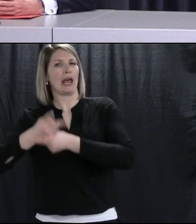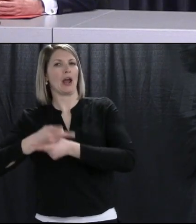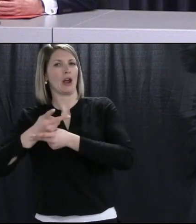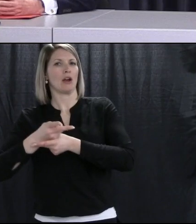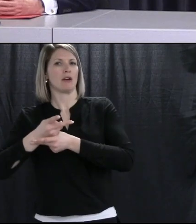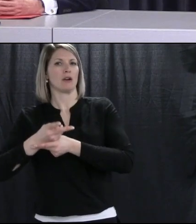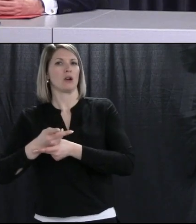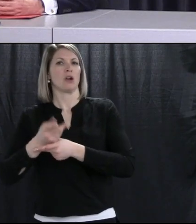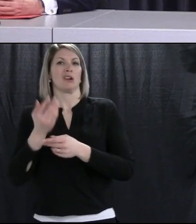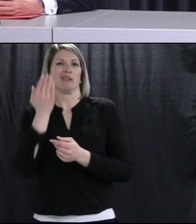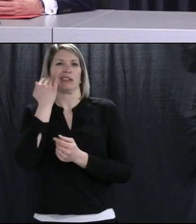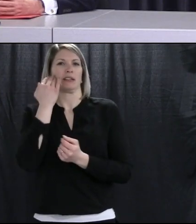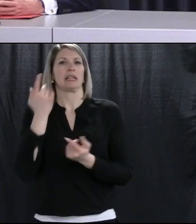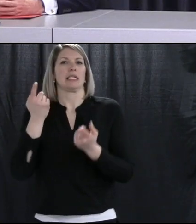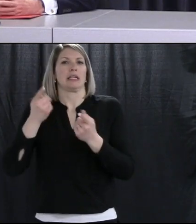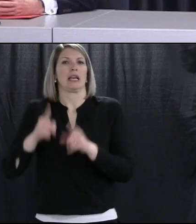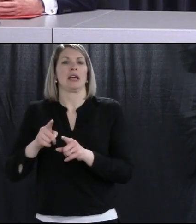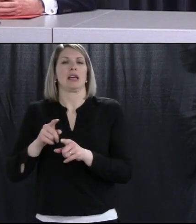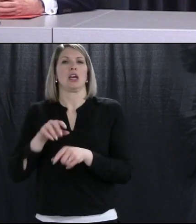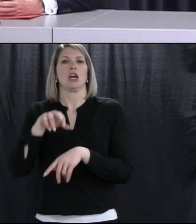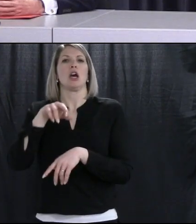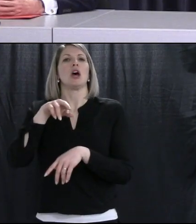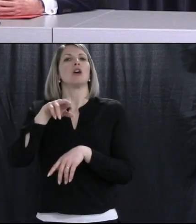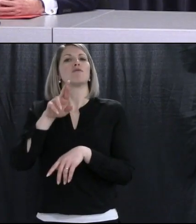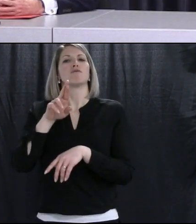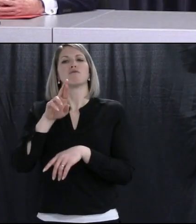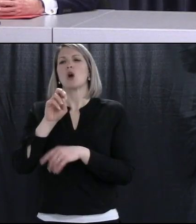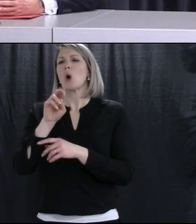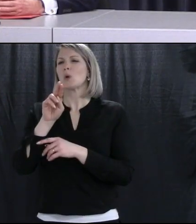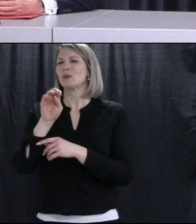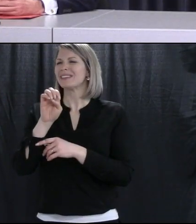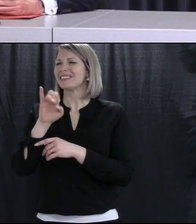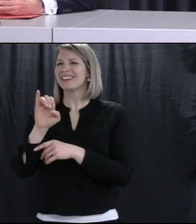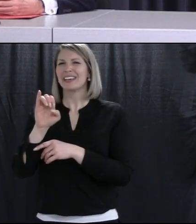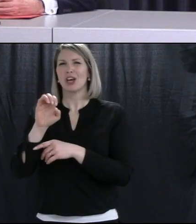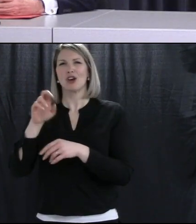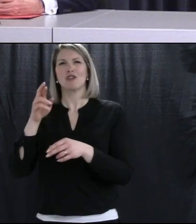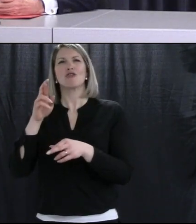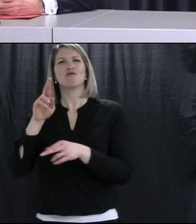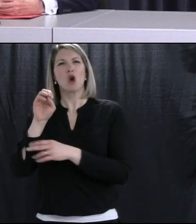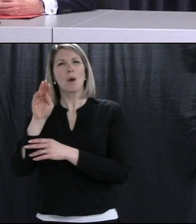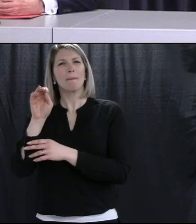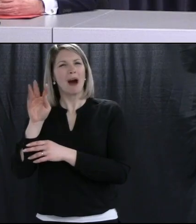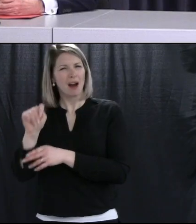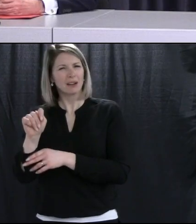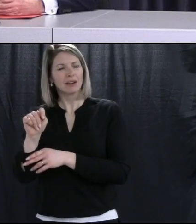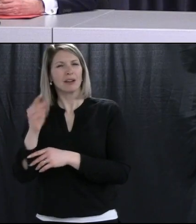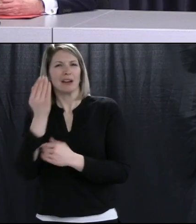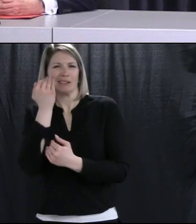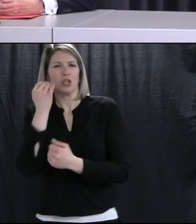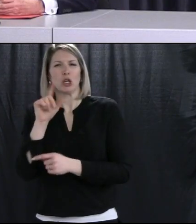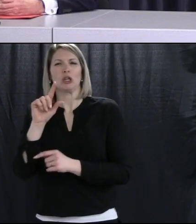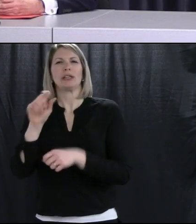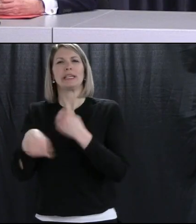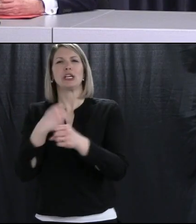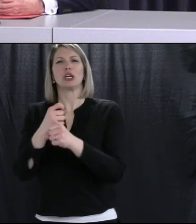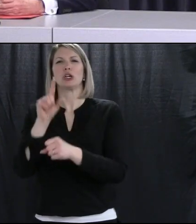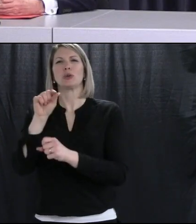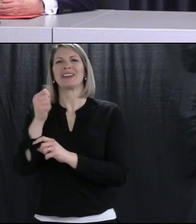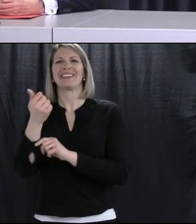as early as 2010 with Rosie the robot. And in that first trial period of 18 months, it converted, I